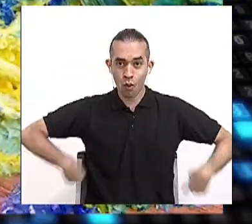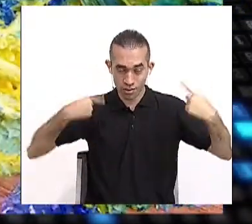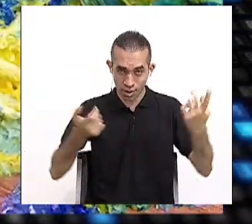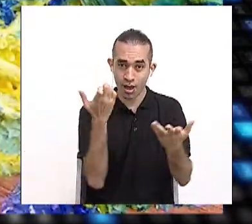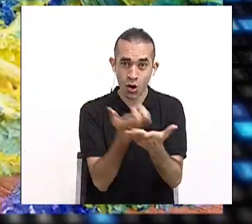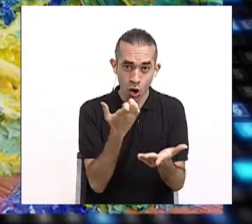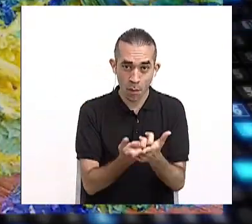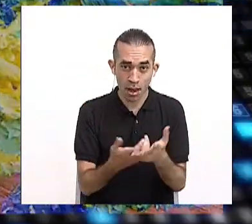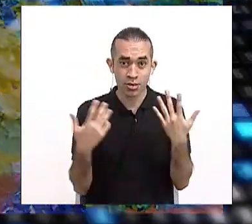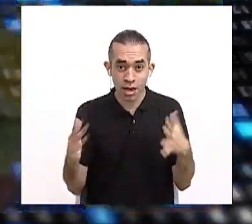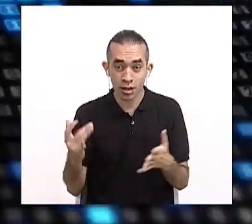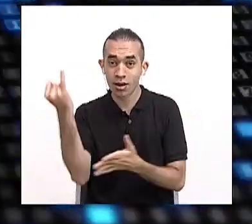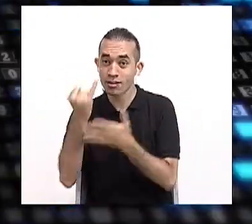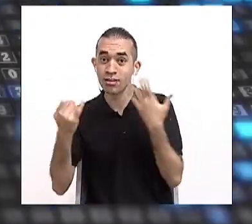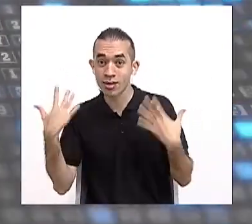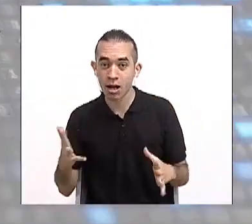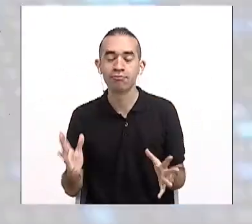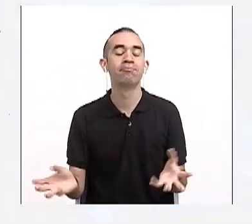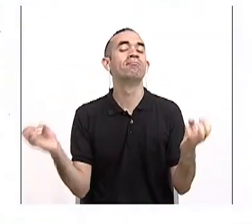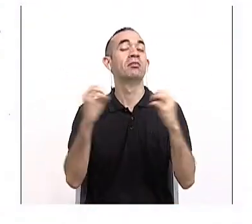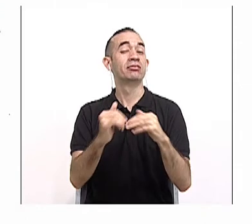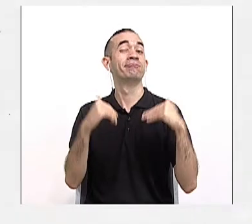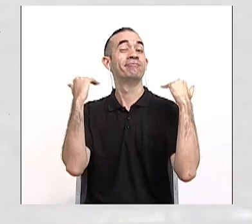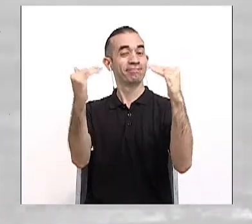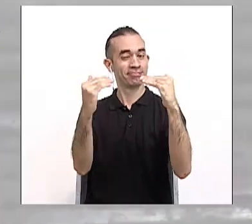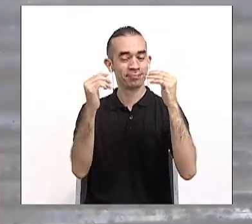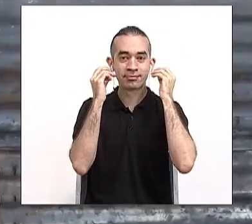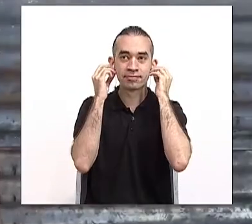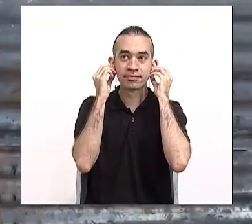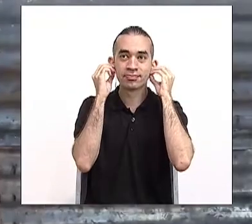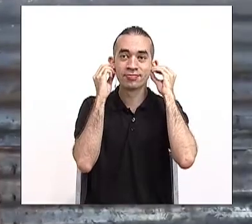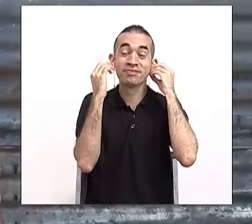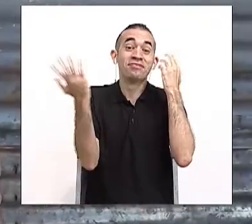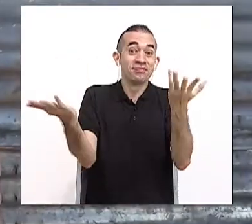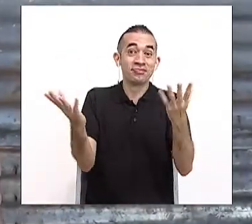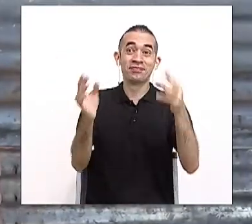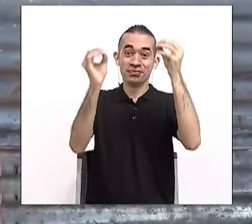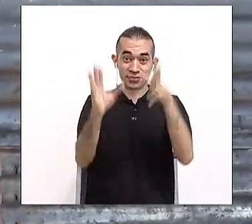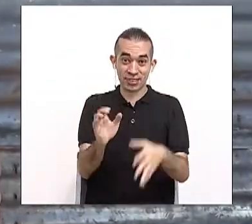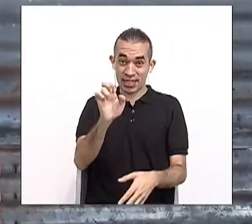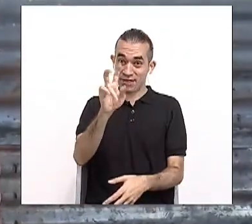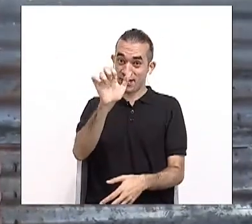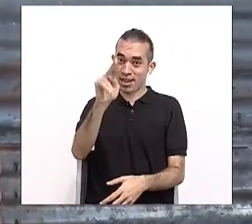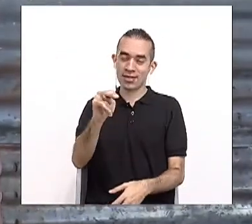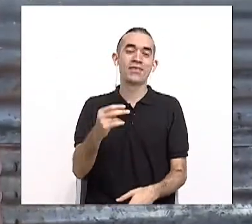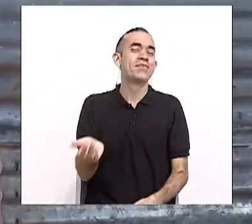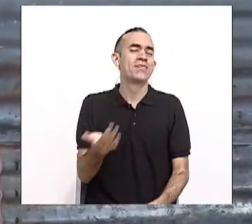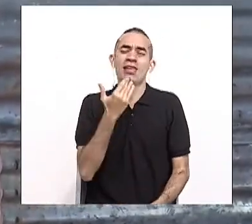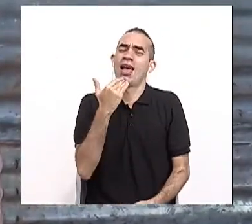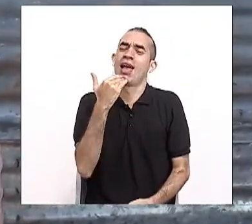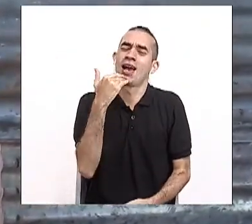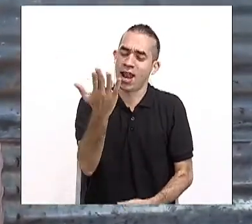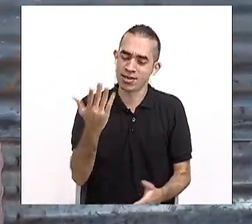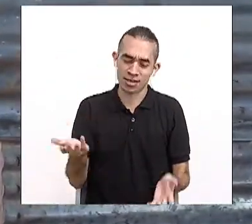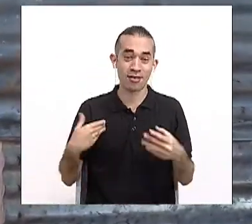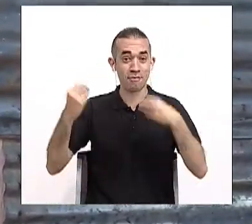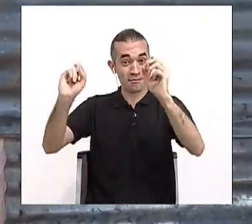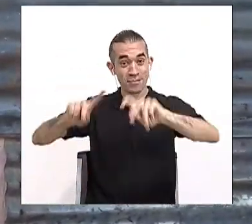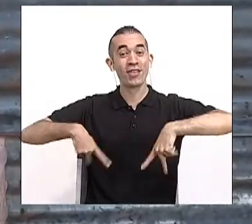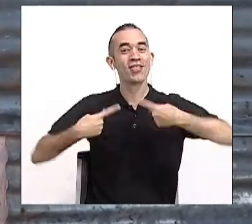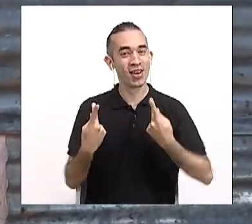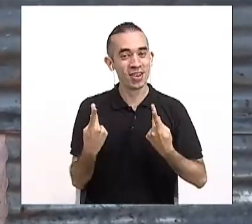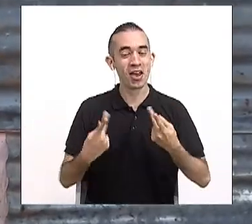celebrations with my grandfather. In addition, He told me that the ox carts were more